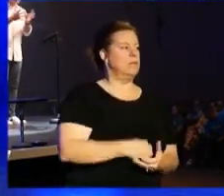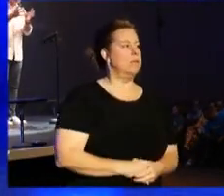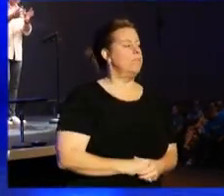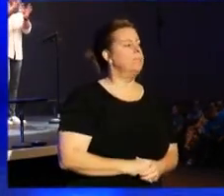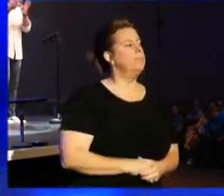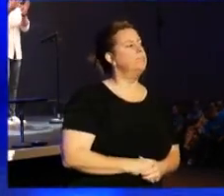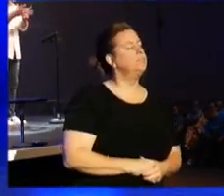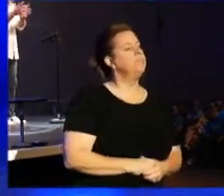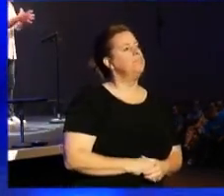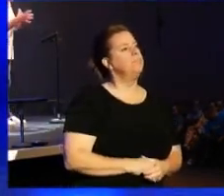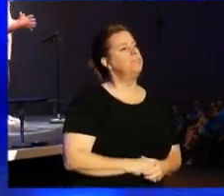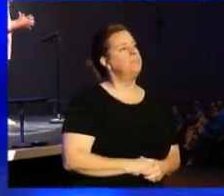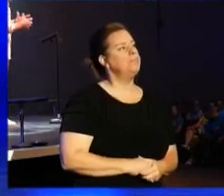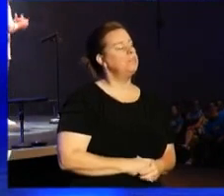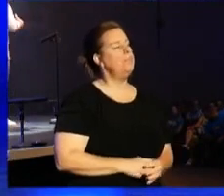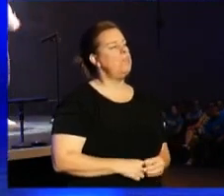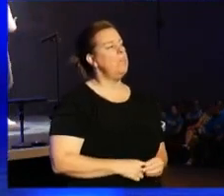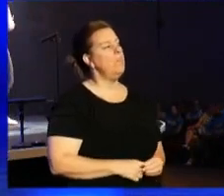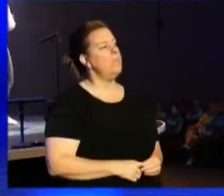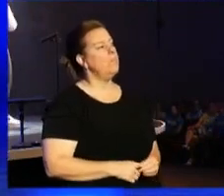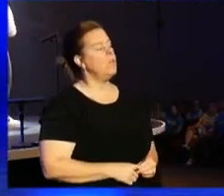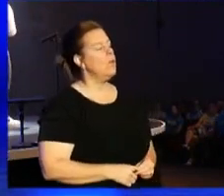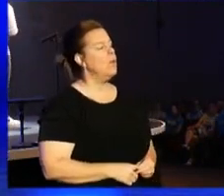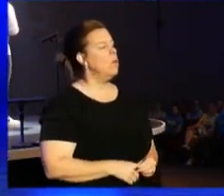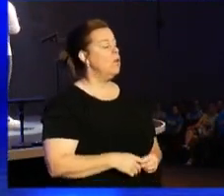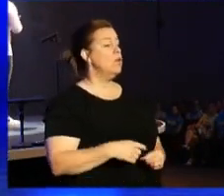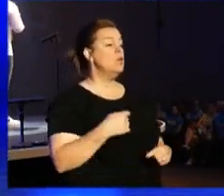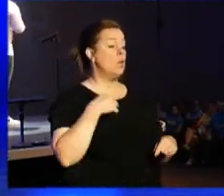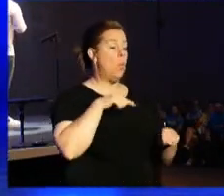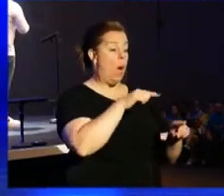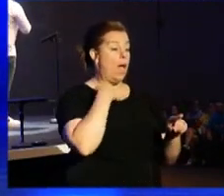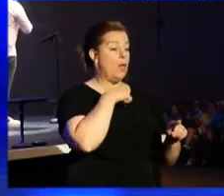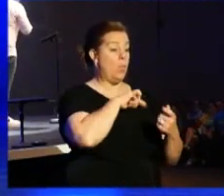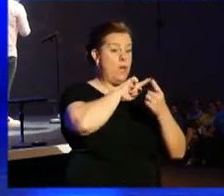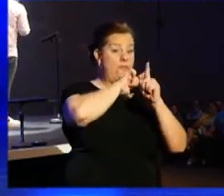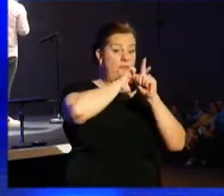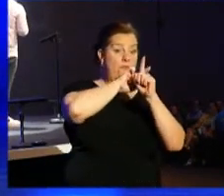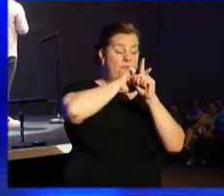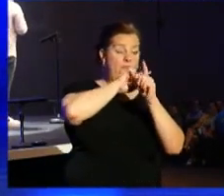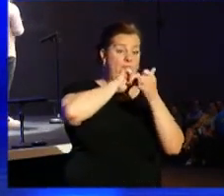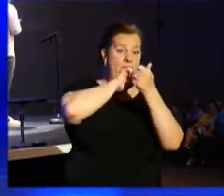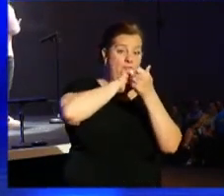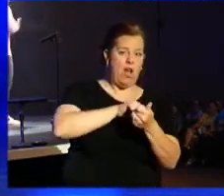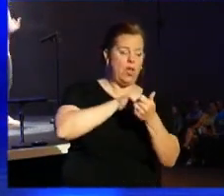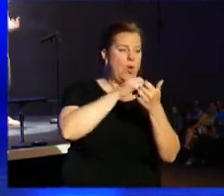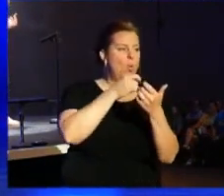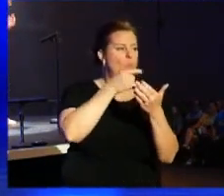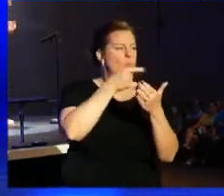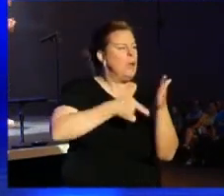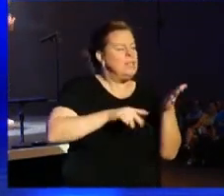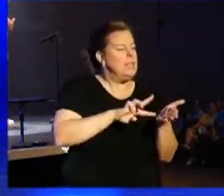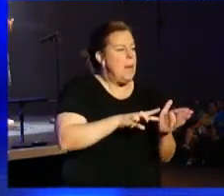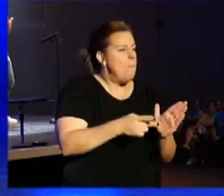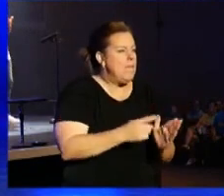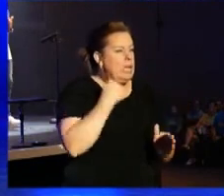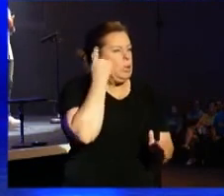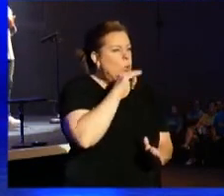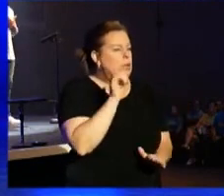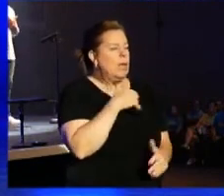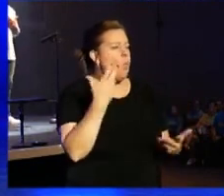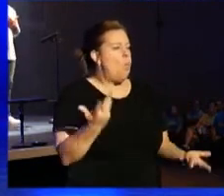as we're looking to love God and follow Jesus, what does that look like? Like, what does it look like to live a kind of life of biblical